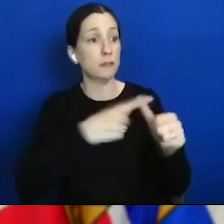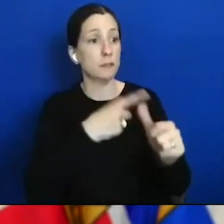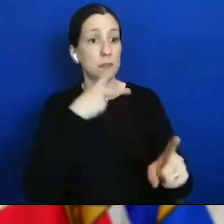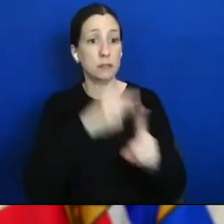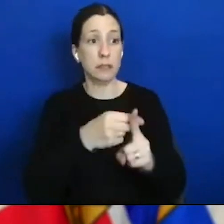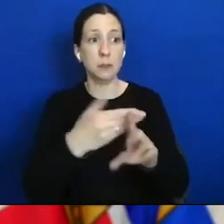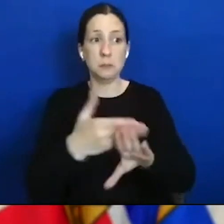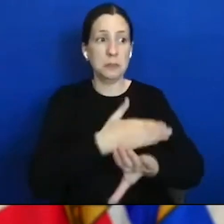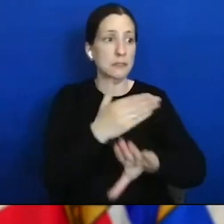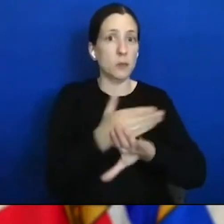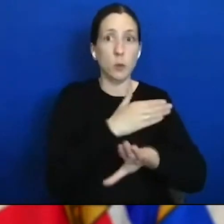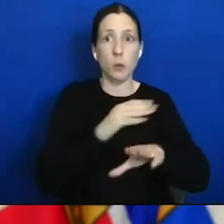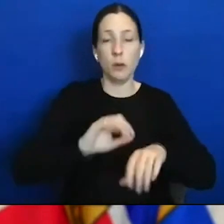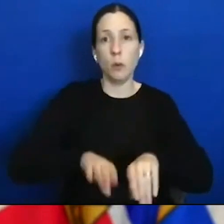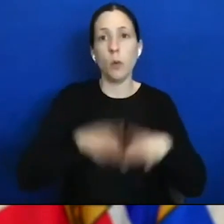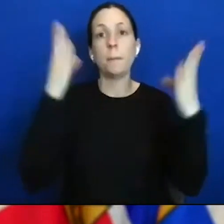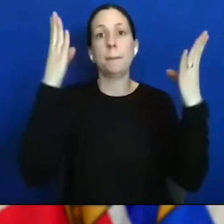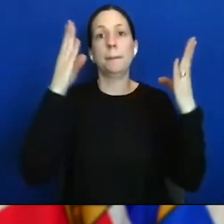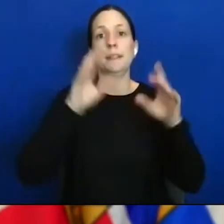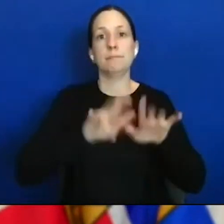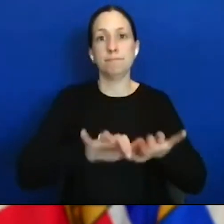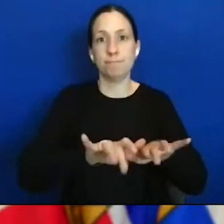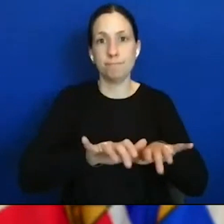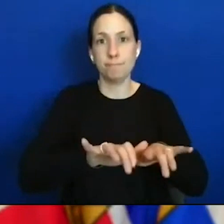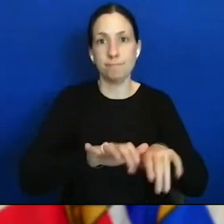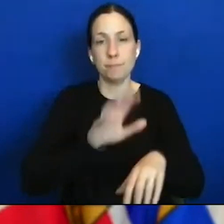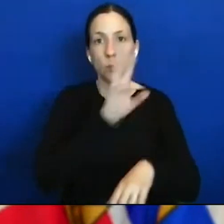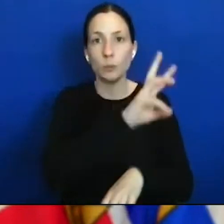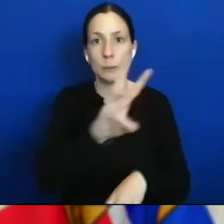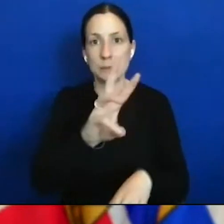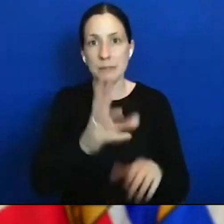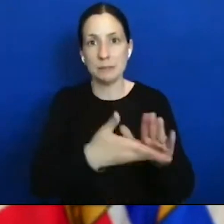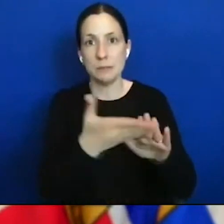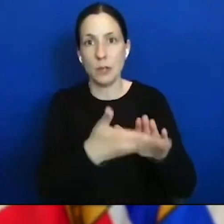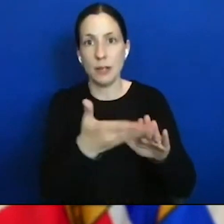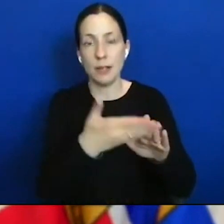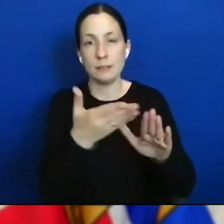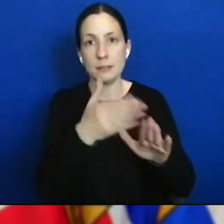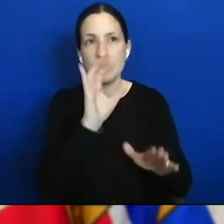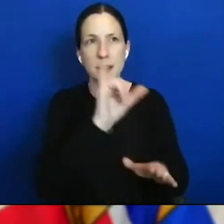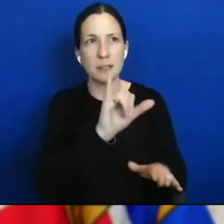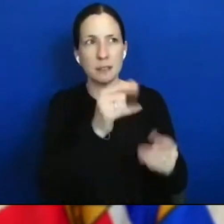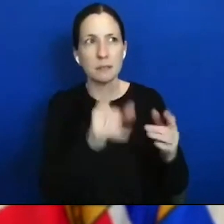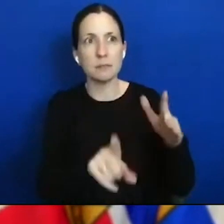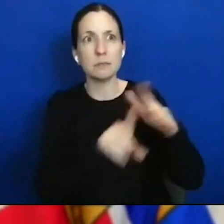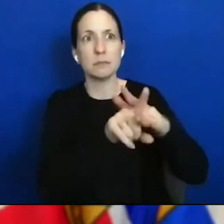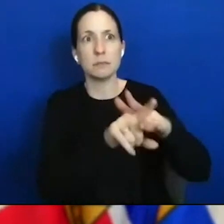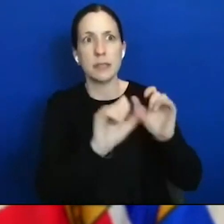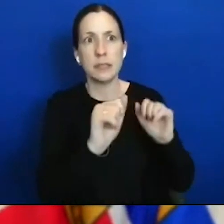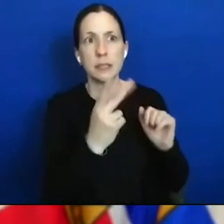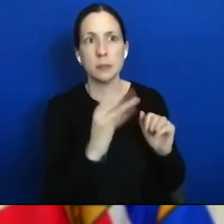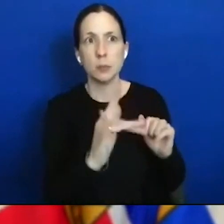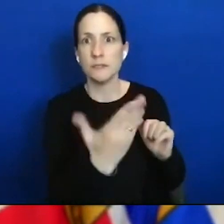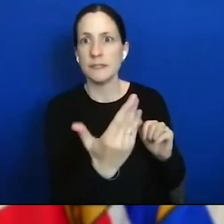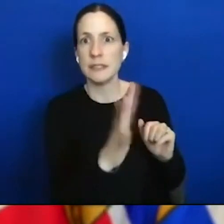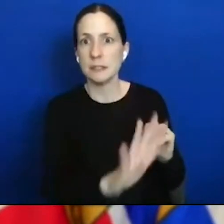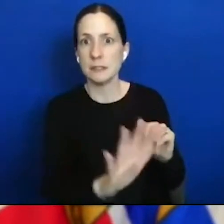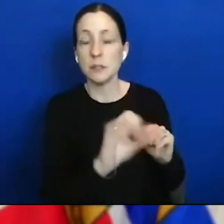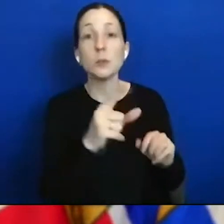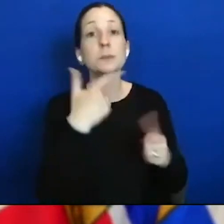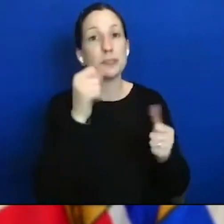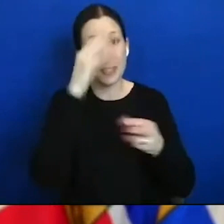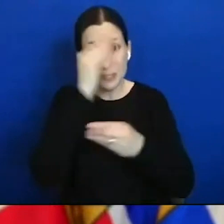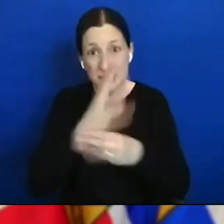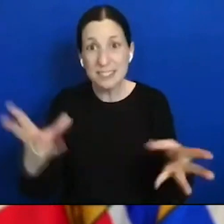vaccine before the registration system was up and fully running on about the 15th of April. So we have been trying to put